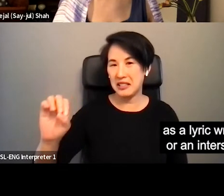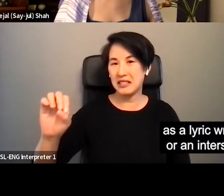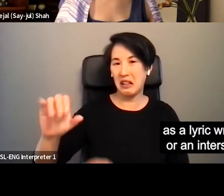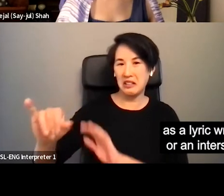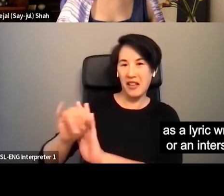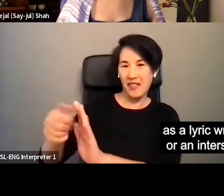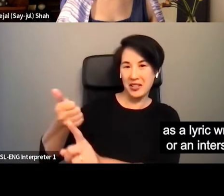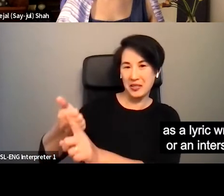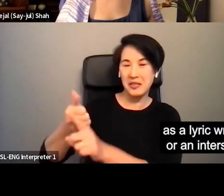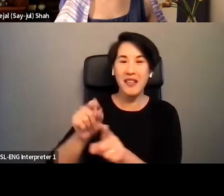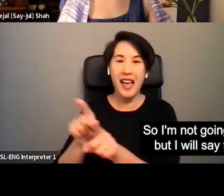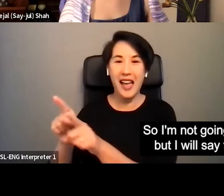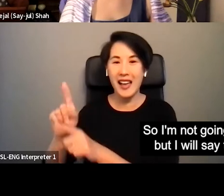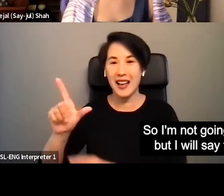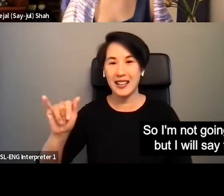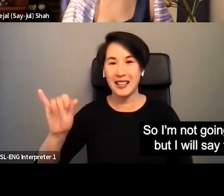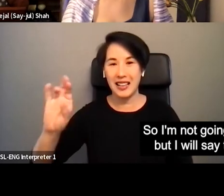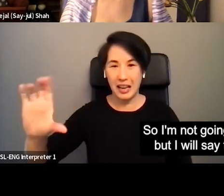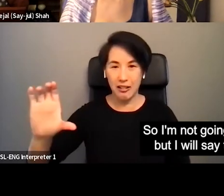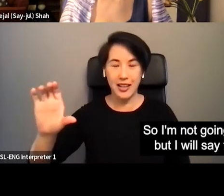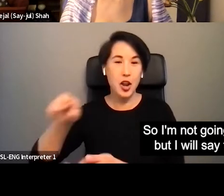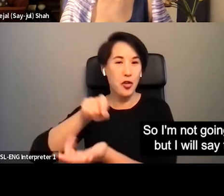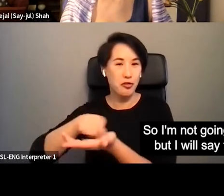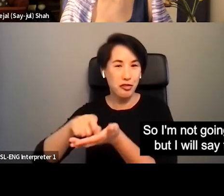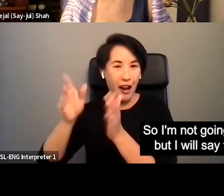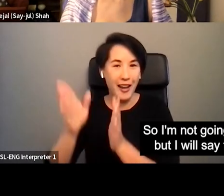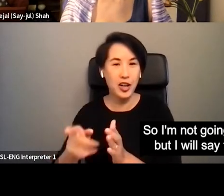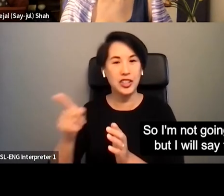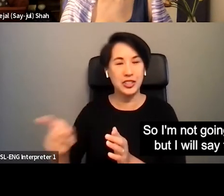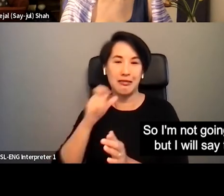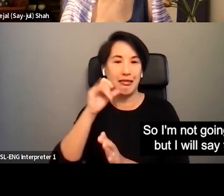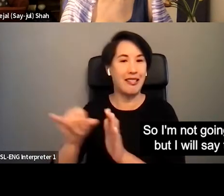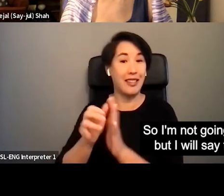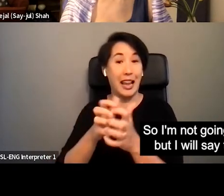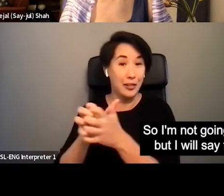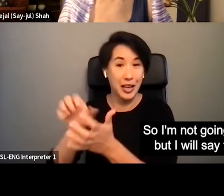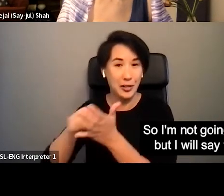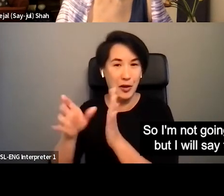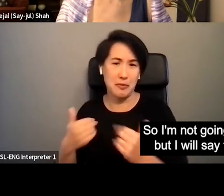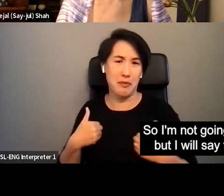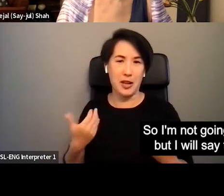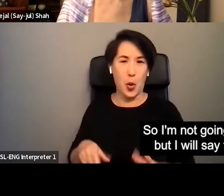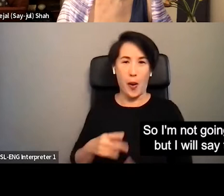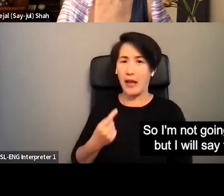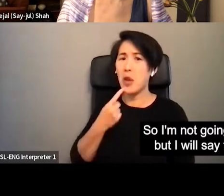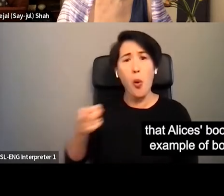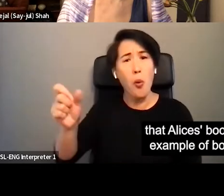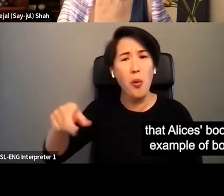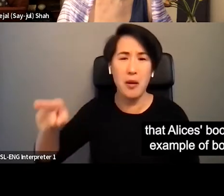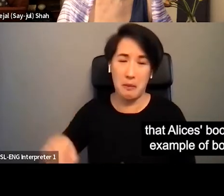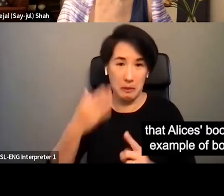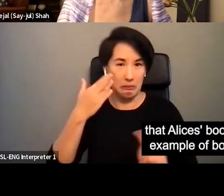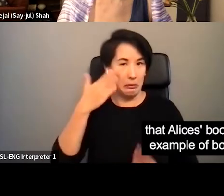or an intersectional writer. So I'm not gonna necessarily put that on her, but I will say that I think, to me,